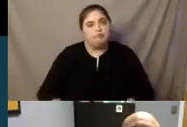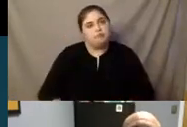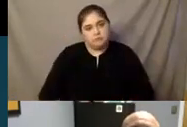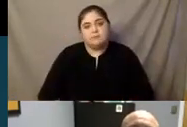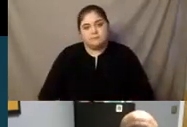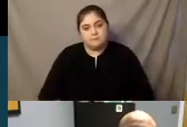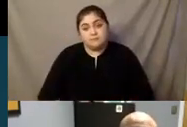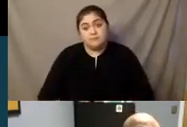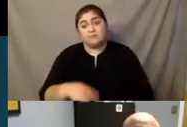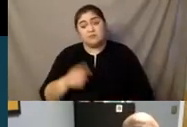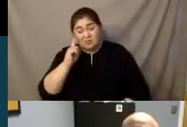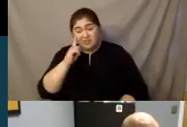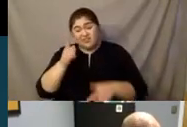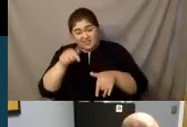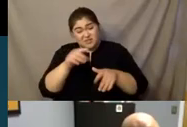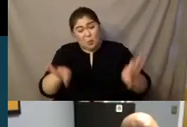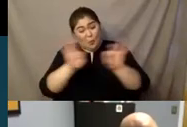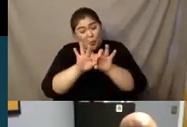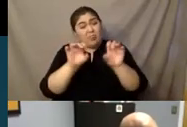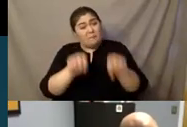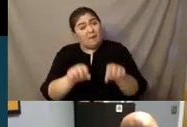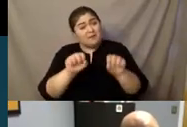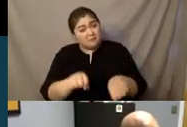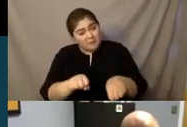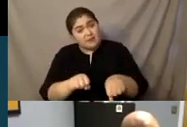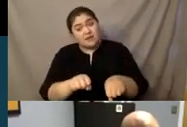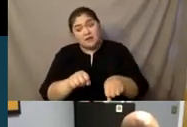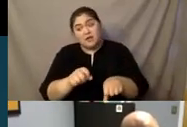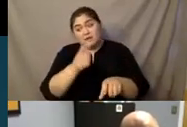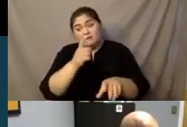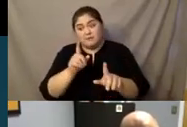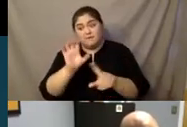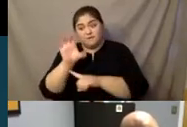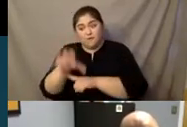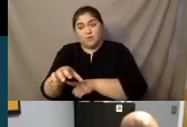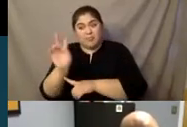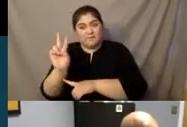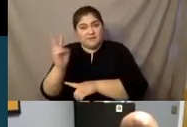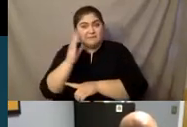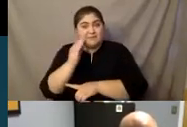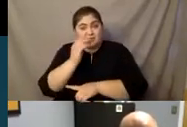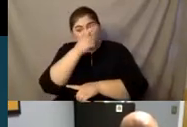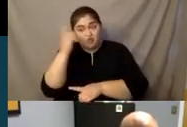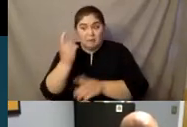think, is it worth this possibility of re-traumatizing the victim and trying to push